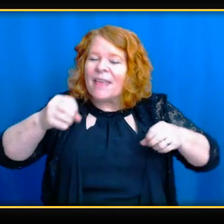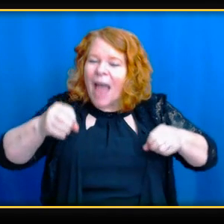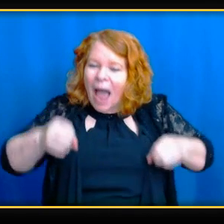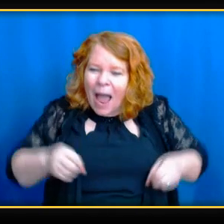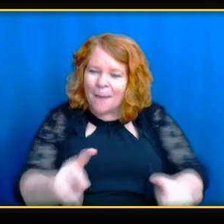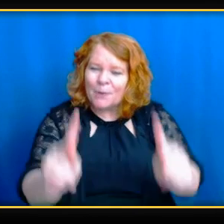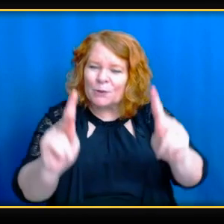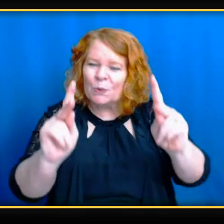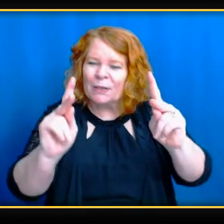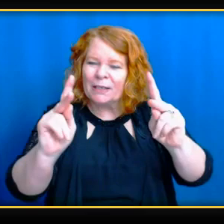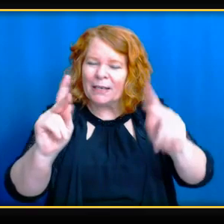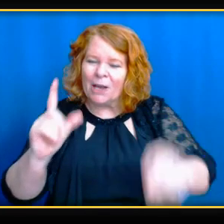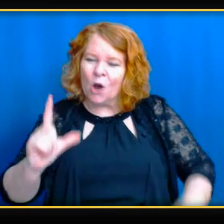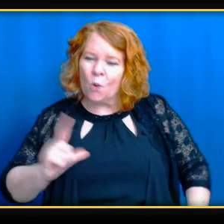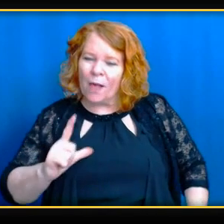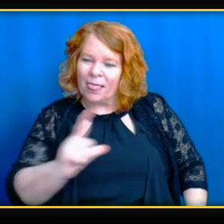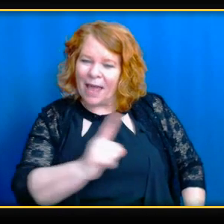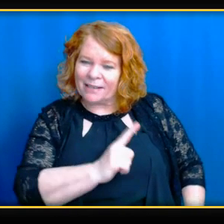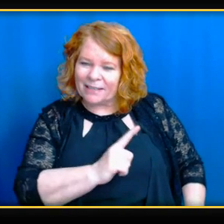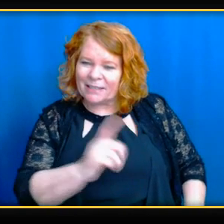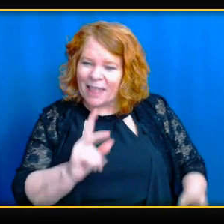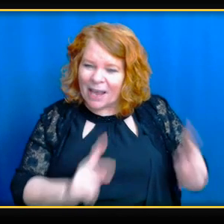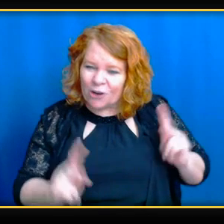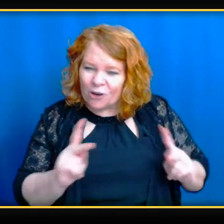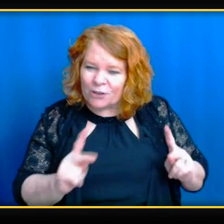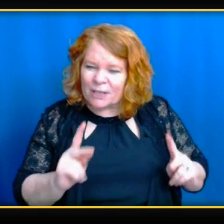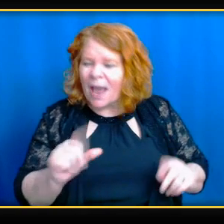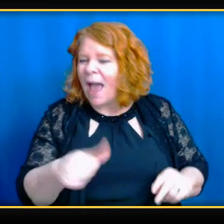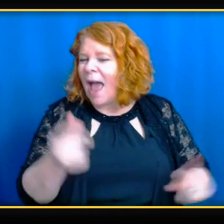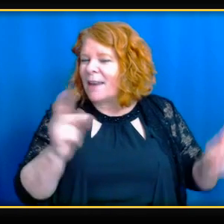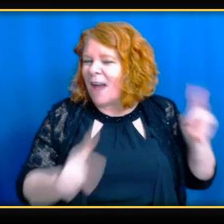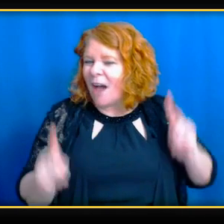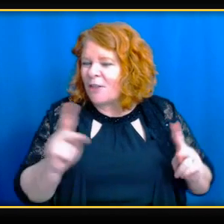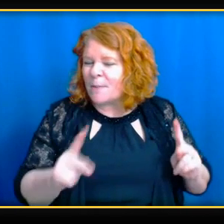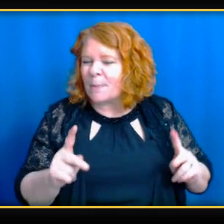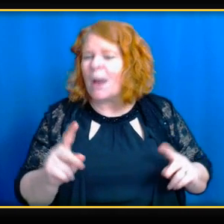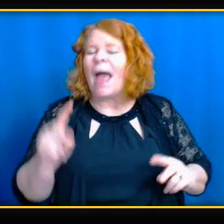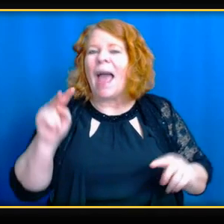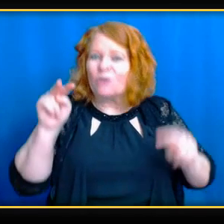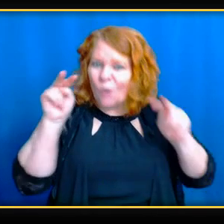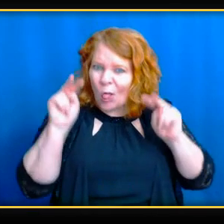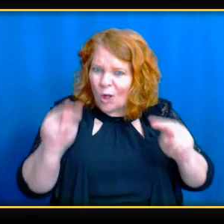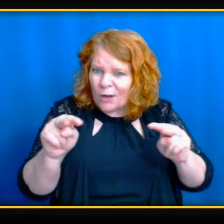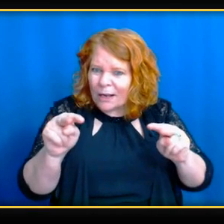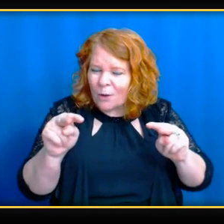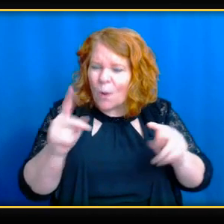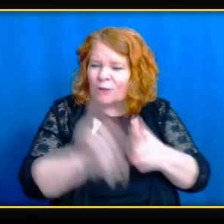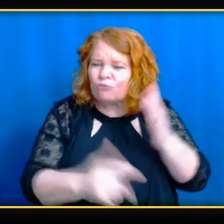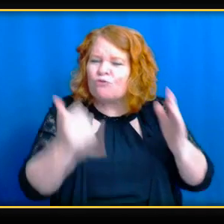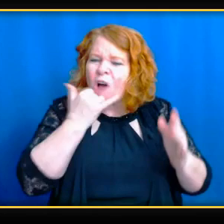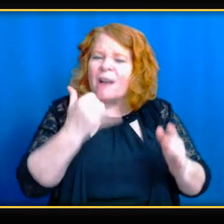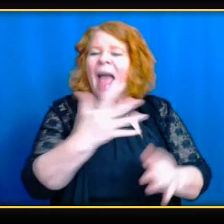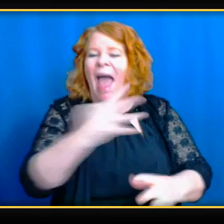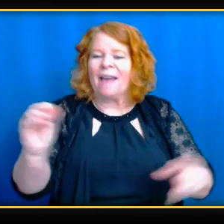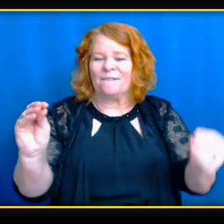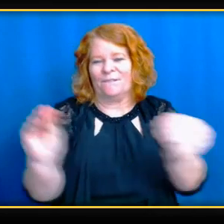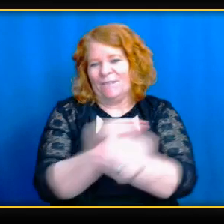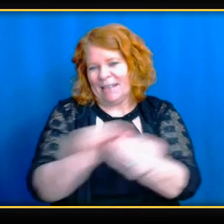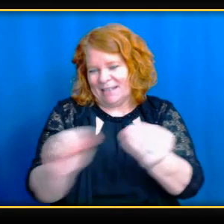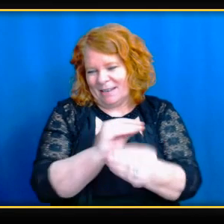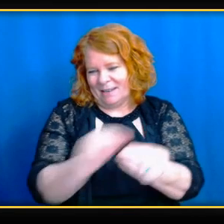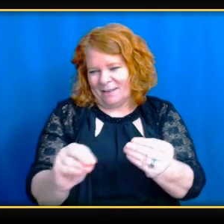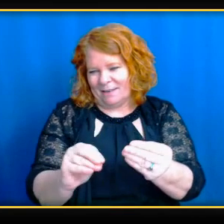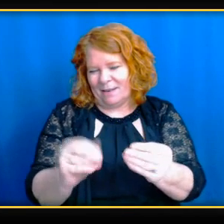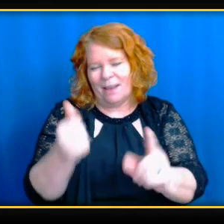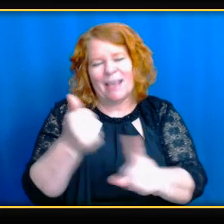legislators and others needed to really look at correcting the wrongs. And he was a commanding soul. You